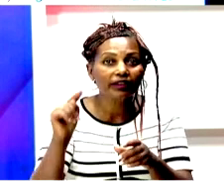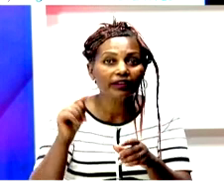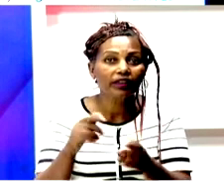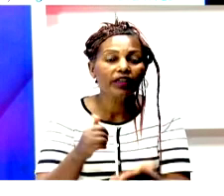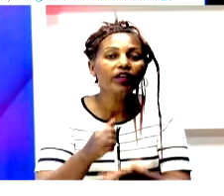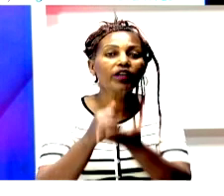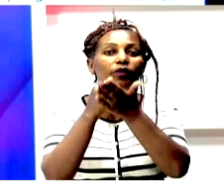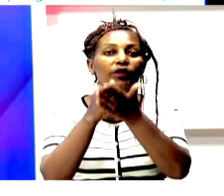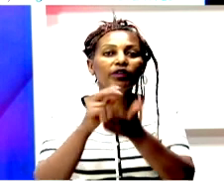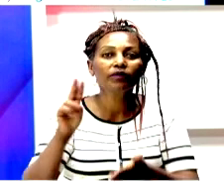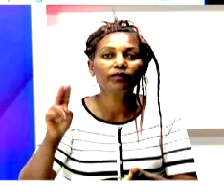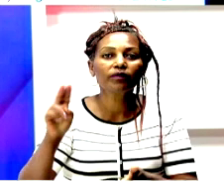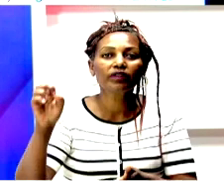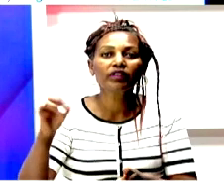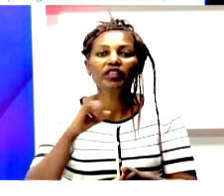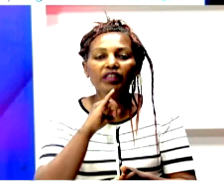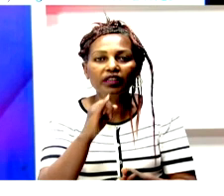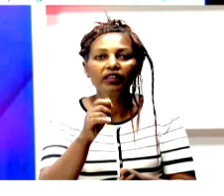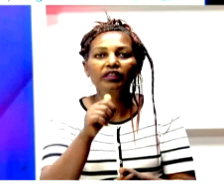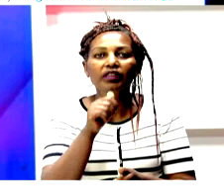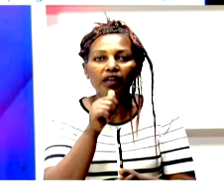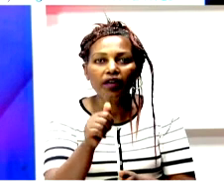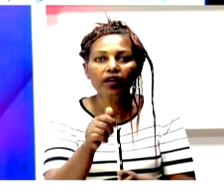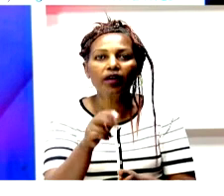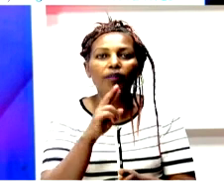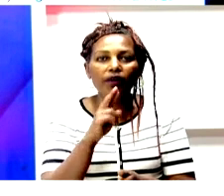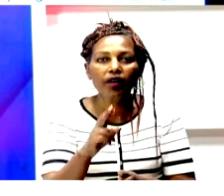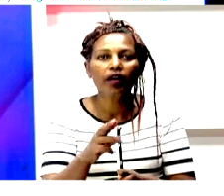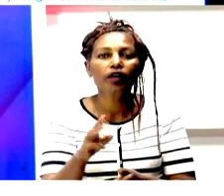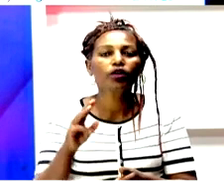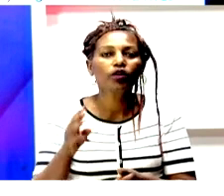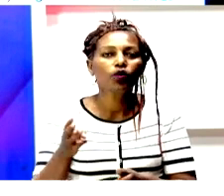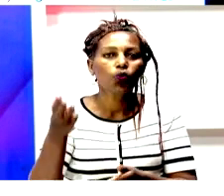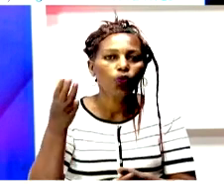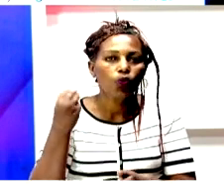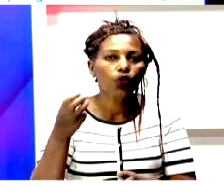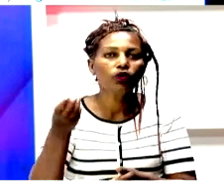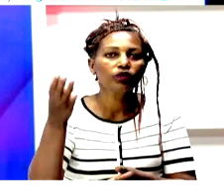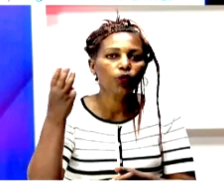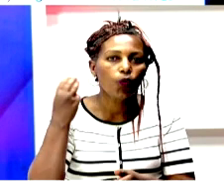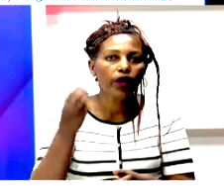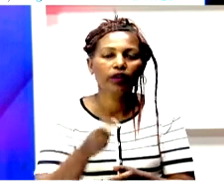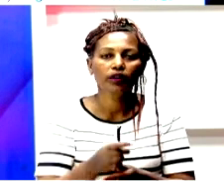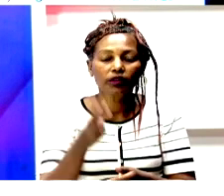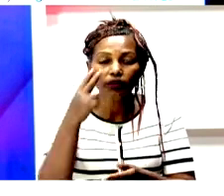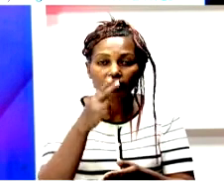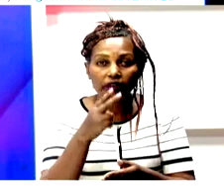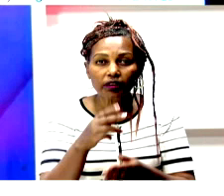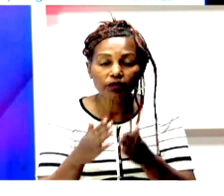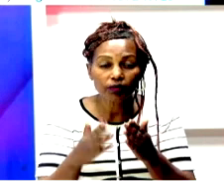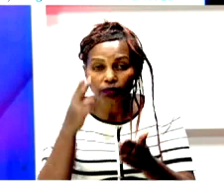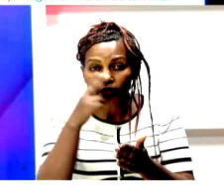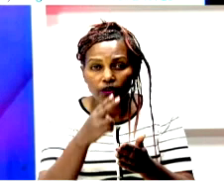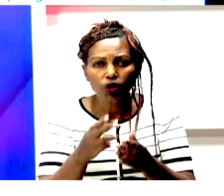is, am, are, was, were for past, has been, have been for present perfect tense, had been